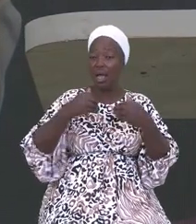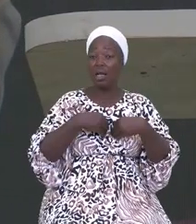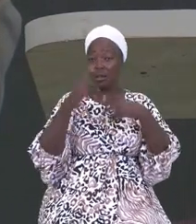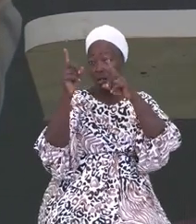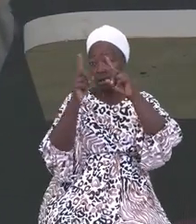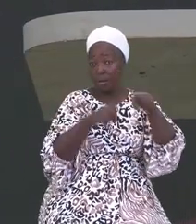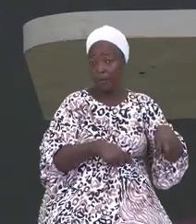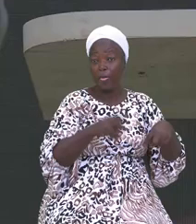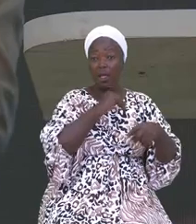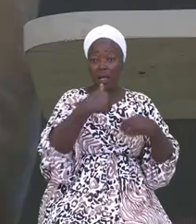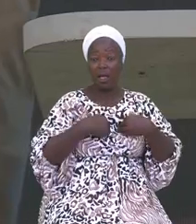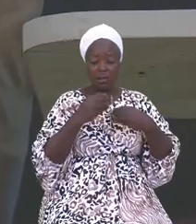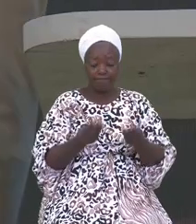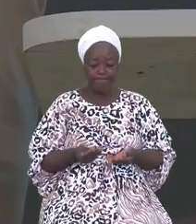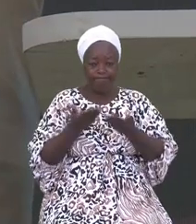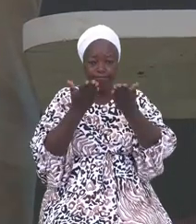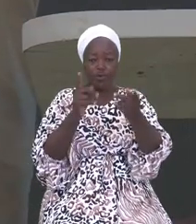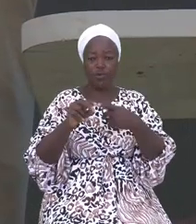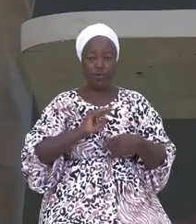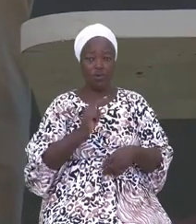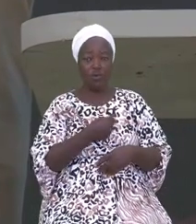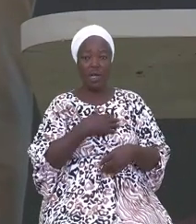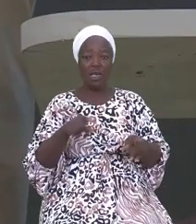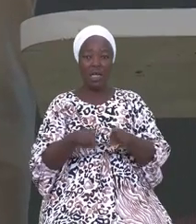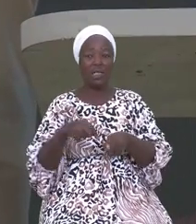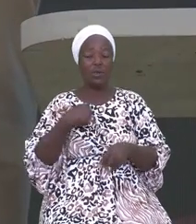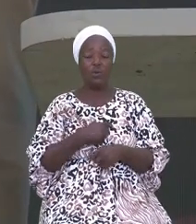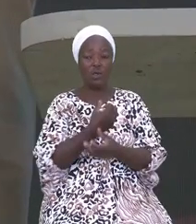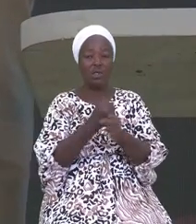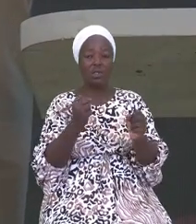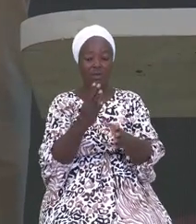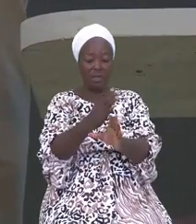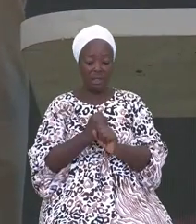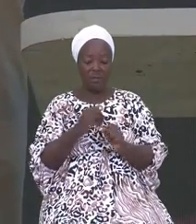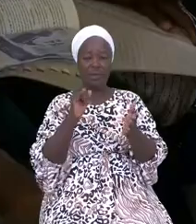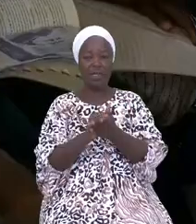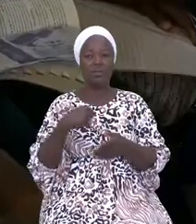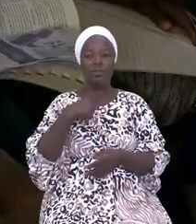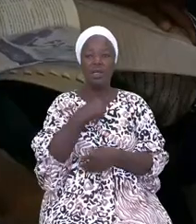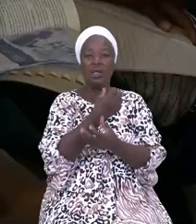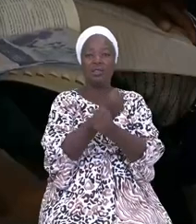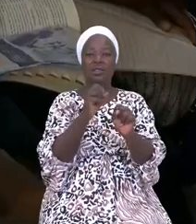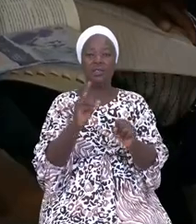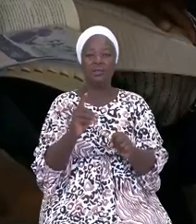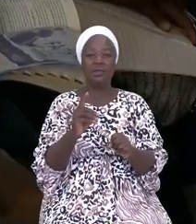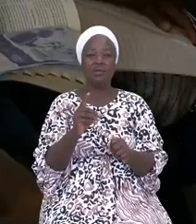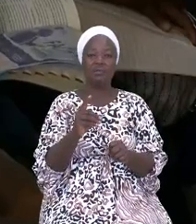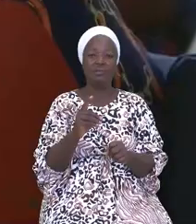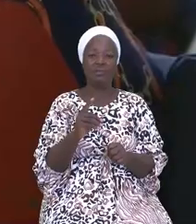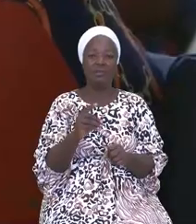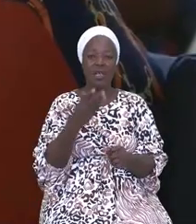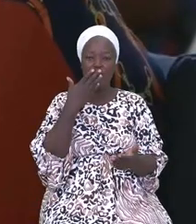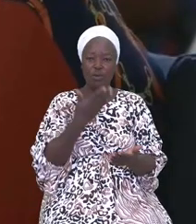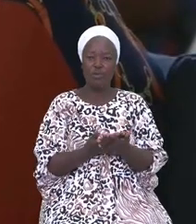he has suffered unto us, and as we receive that, we are saved. Give me a good amen.